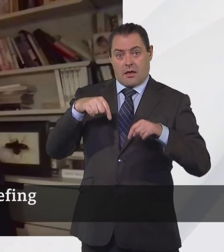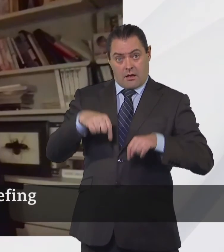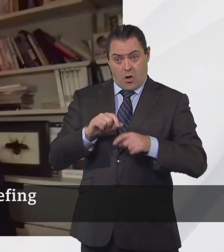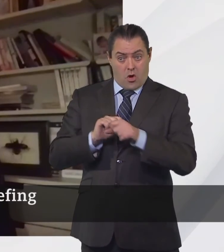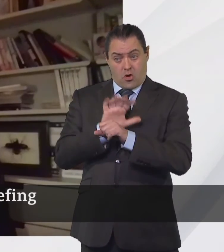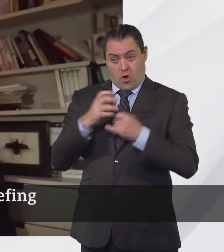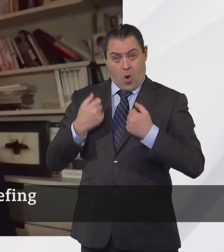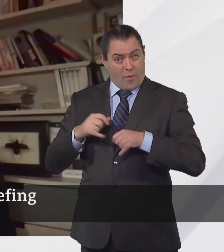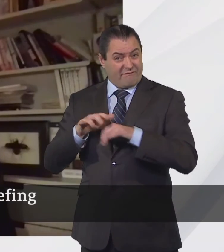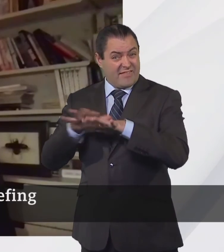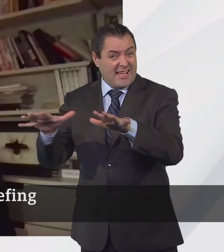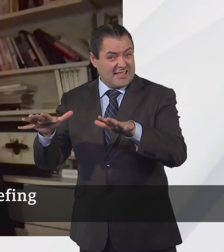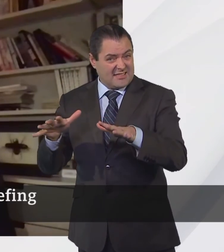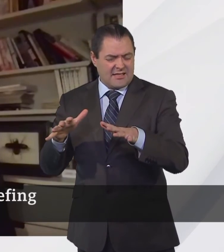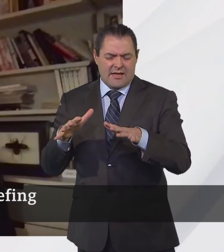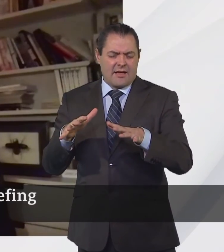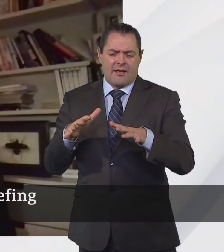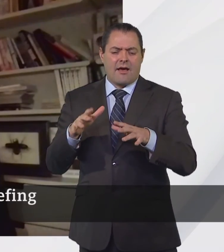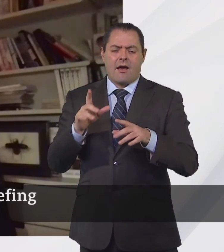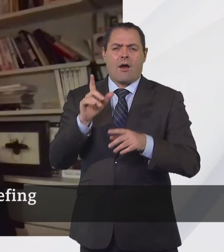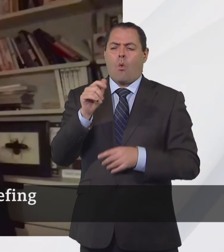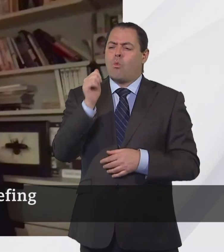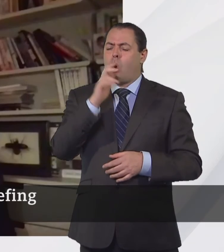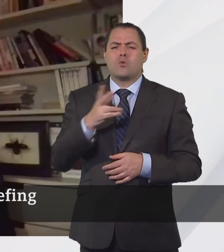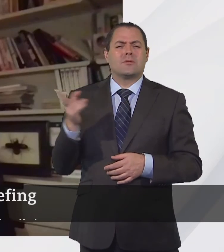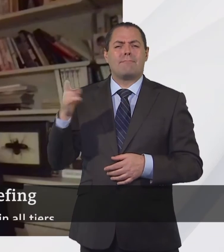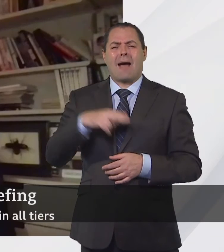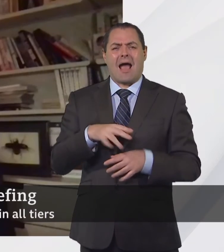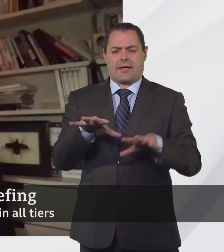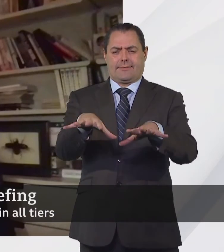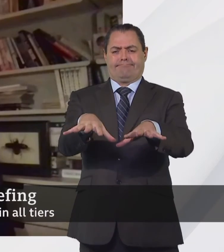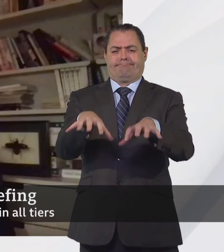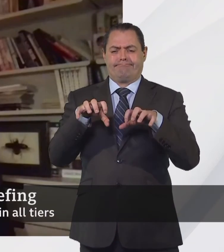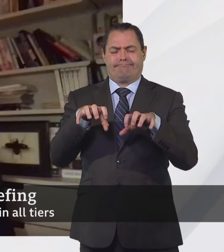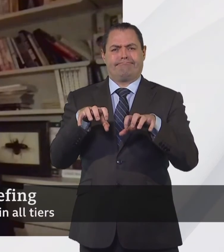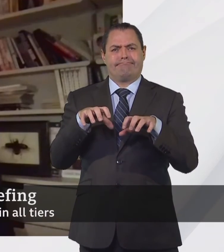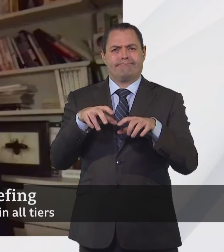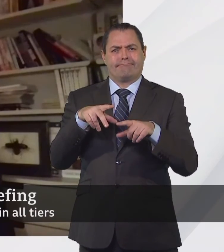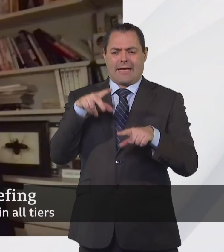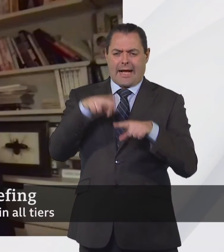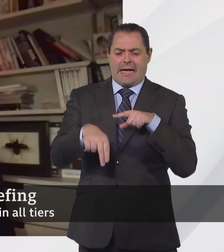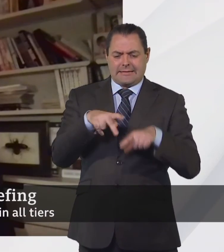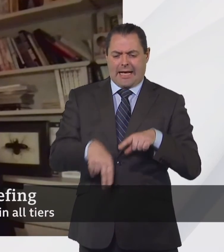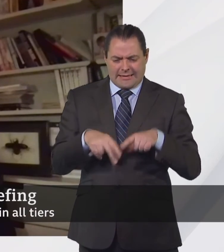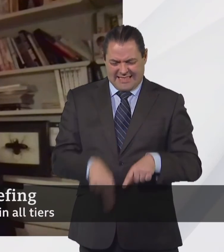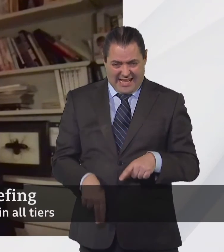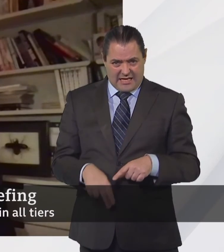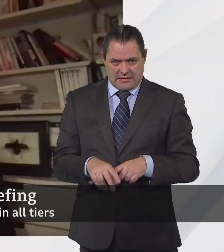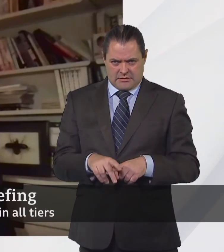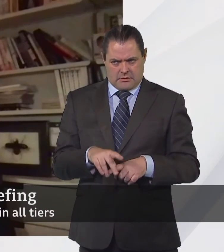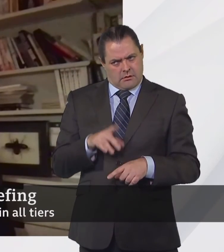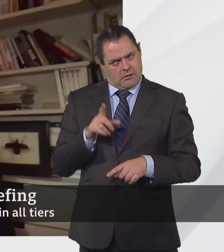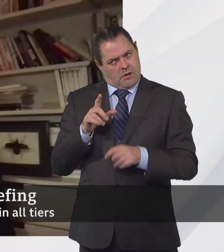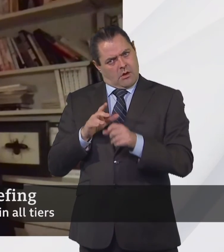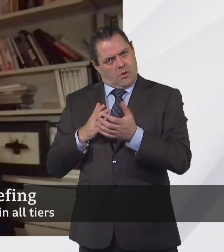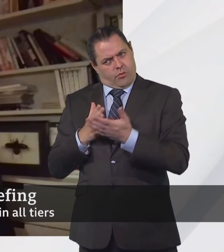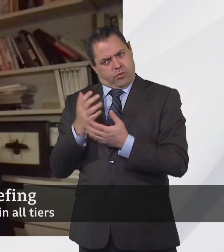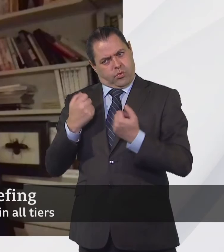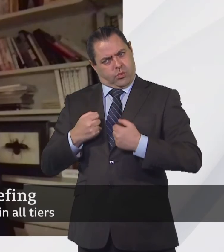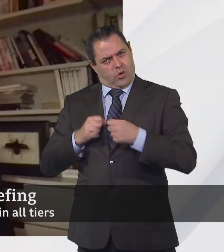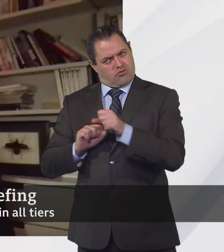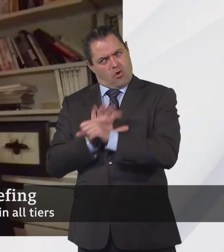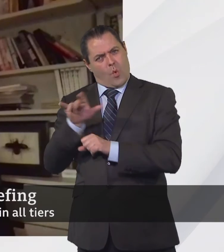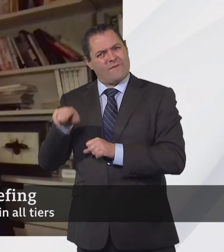borrowing at a completely unsustainable rate, amounts we haven't seen since the Second World War. You are going to have to